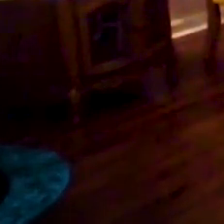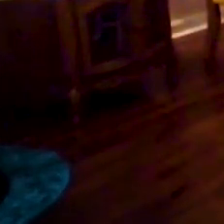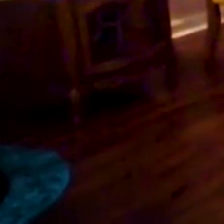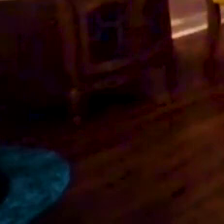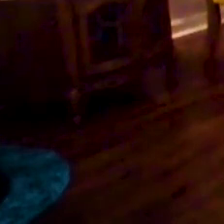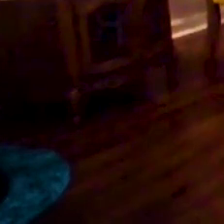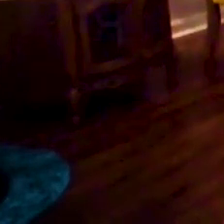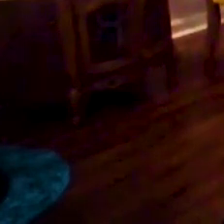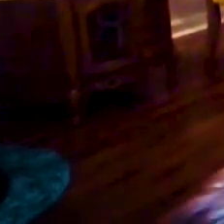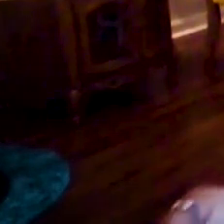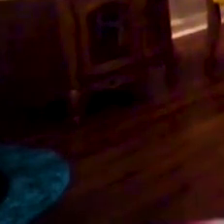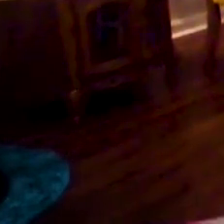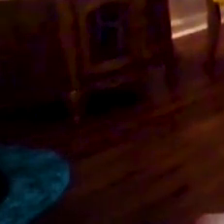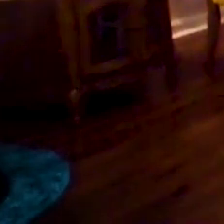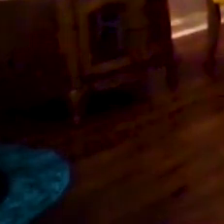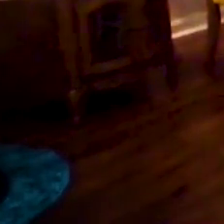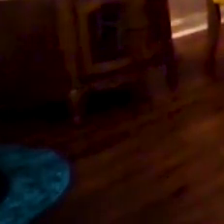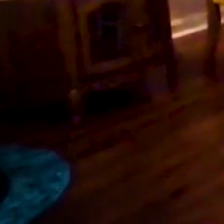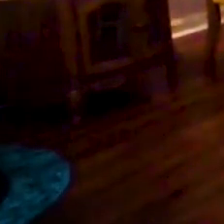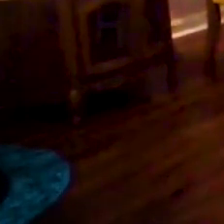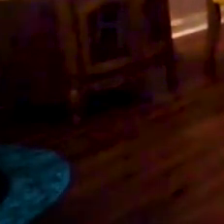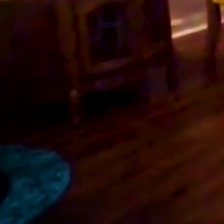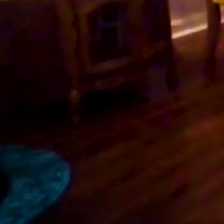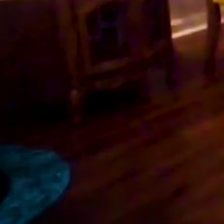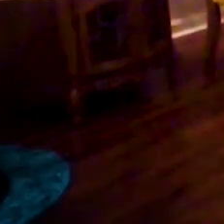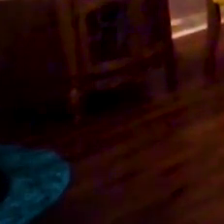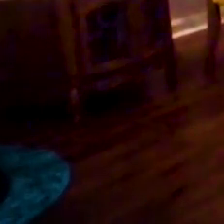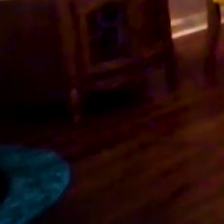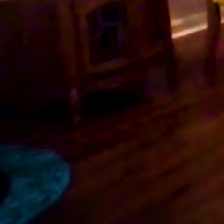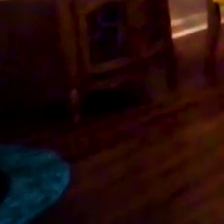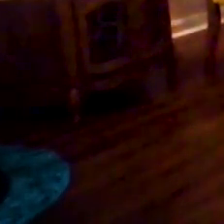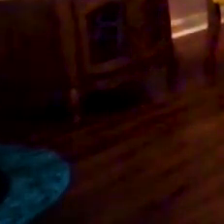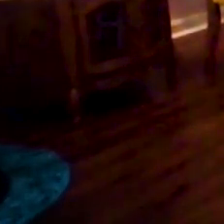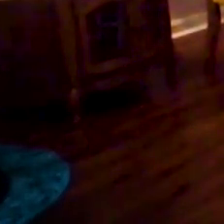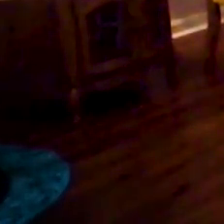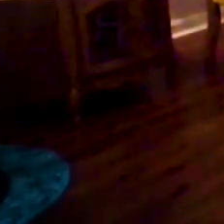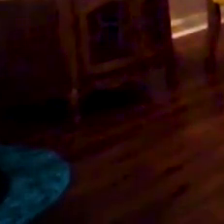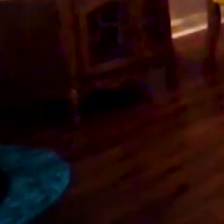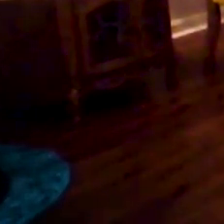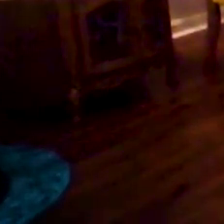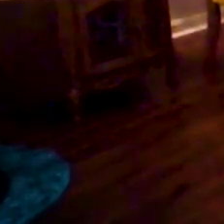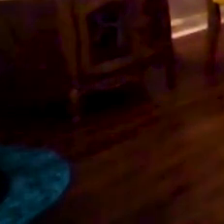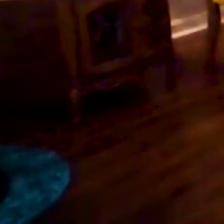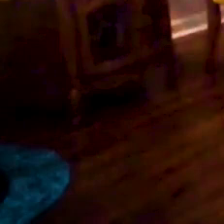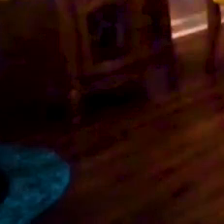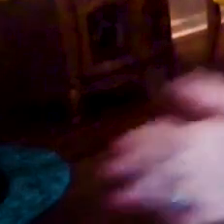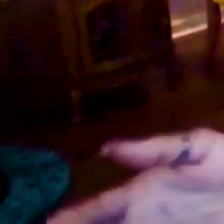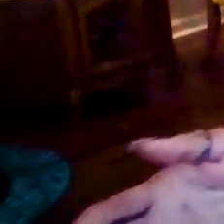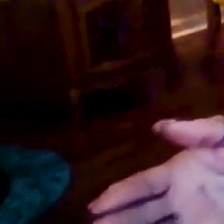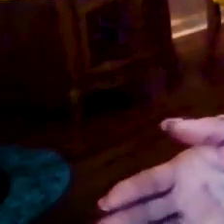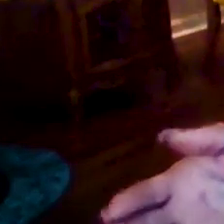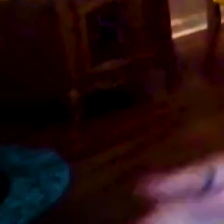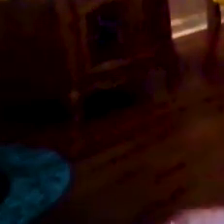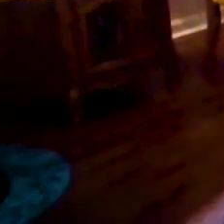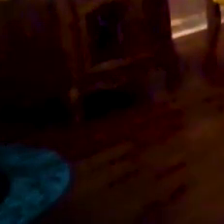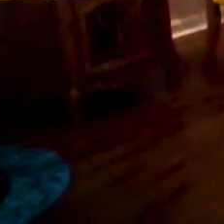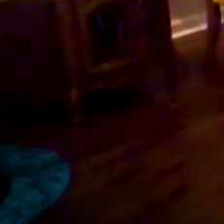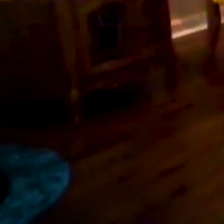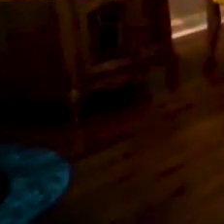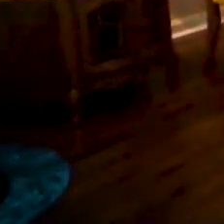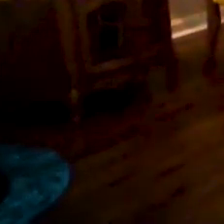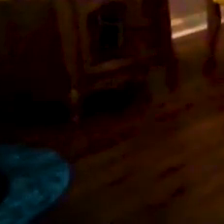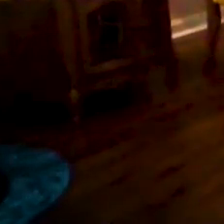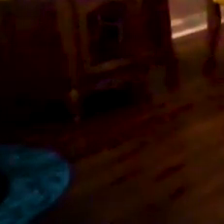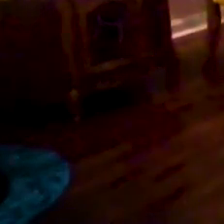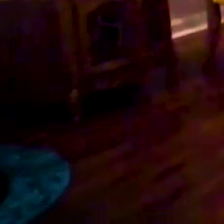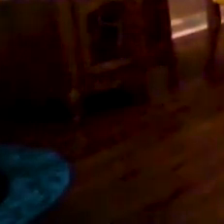back at some of our favorite SSC moments of 2021. After that, we'll